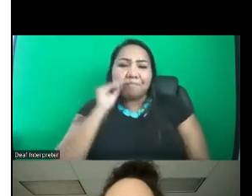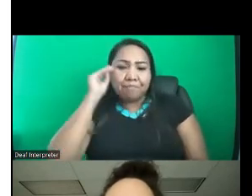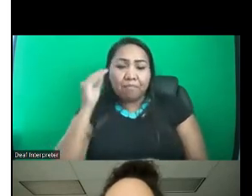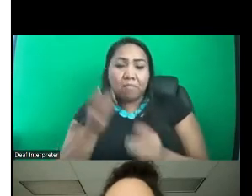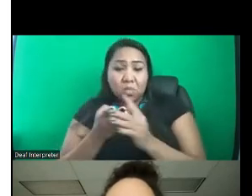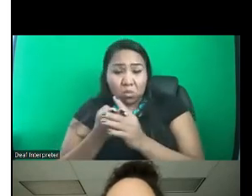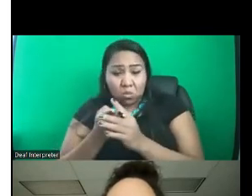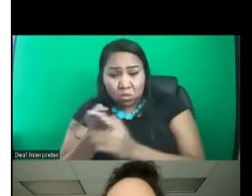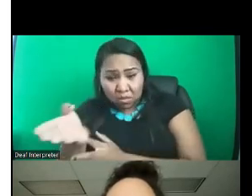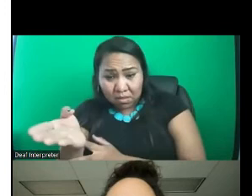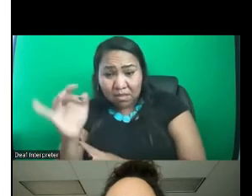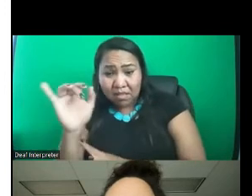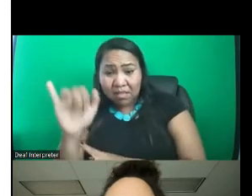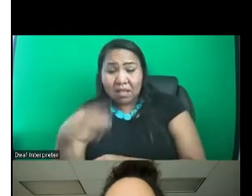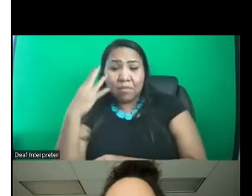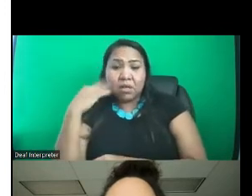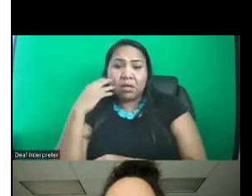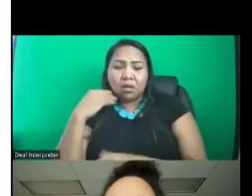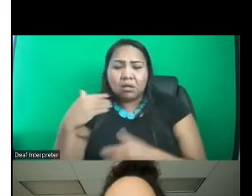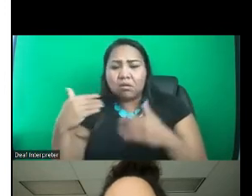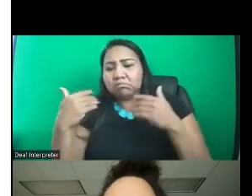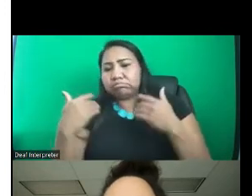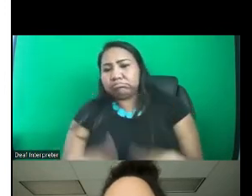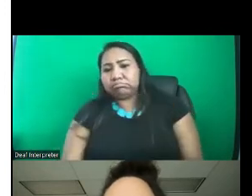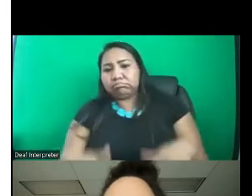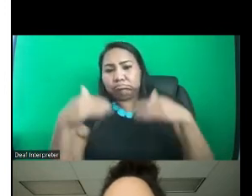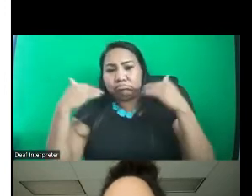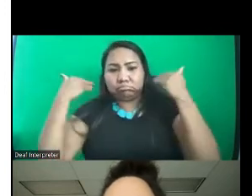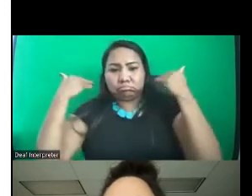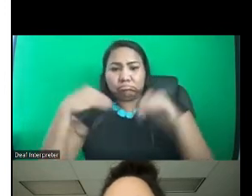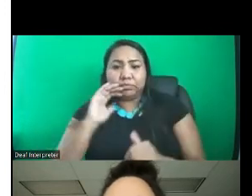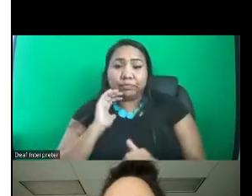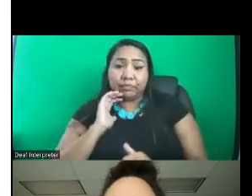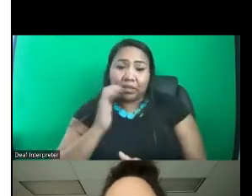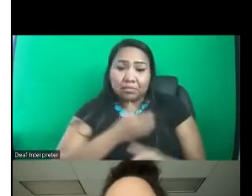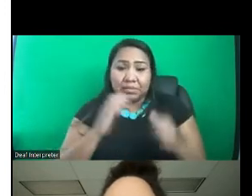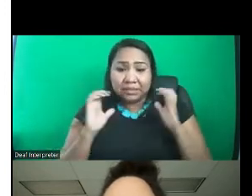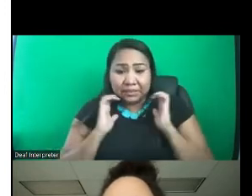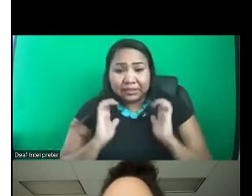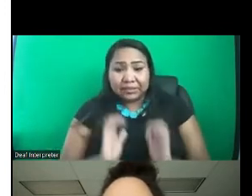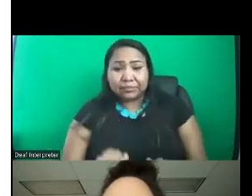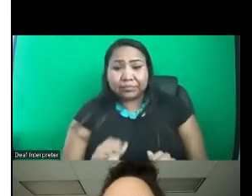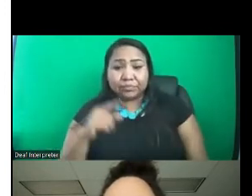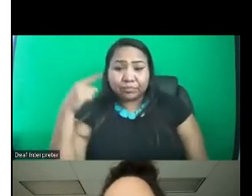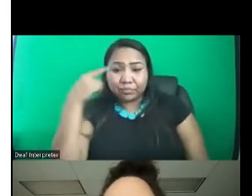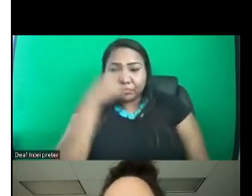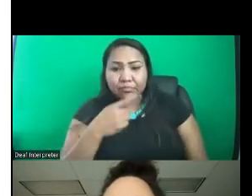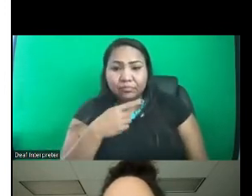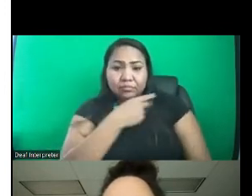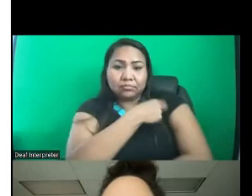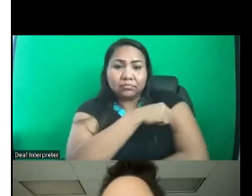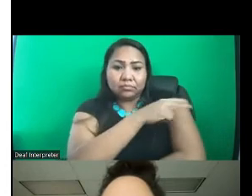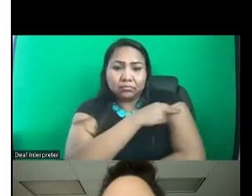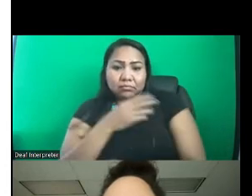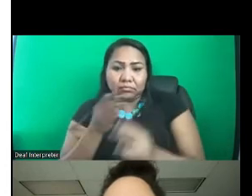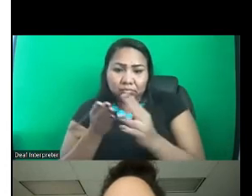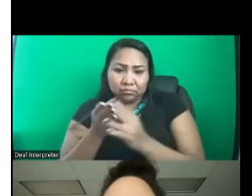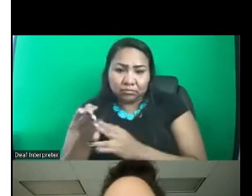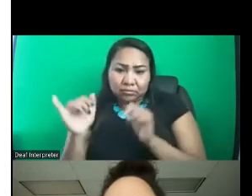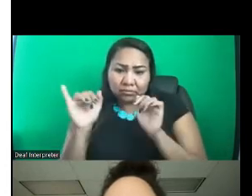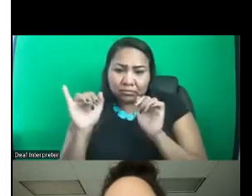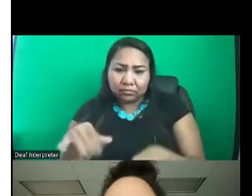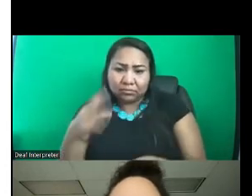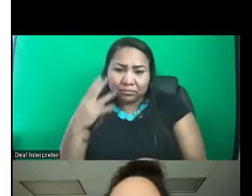of our clients at the hospital have to experience. They may have a healthcare need. They may need to come to the hospital,